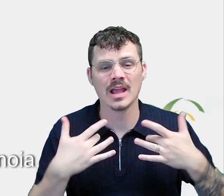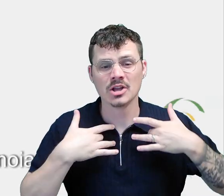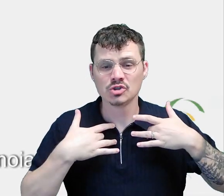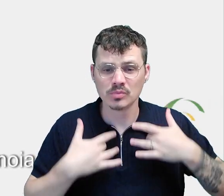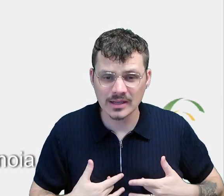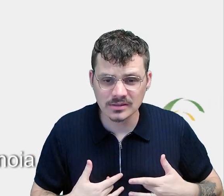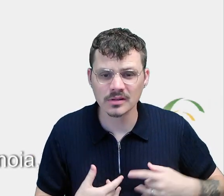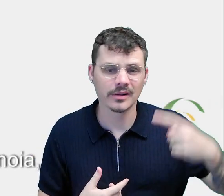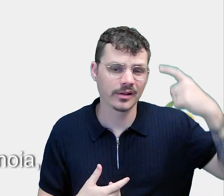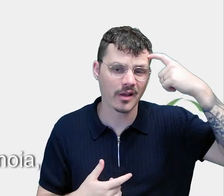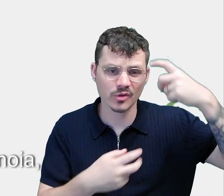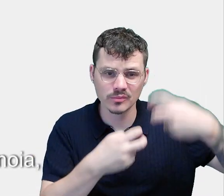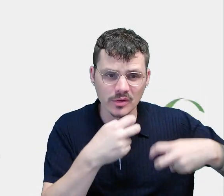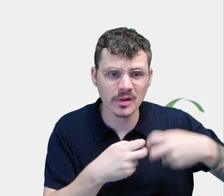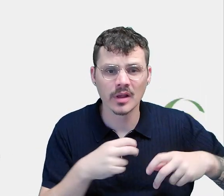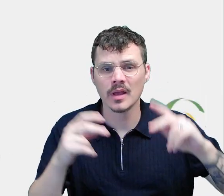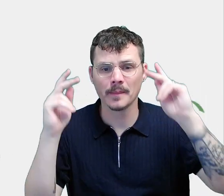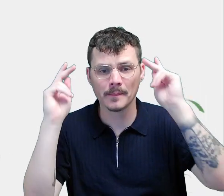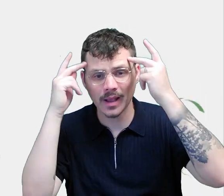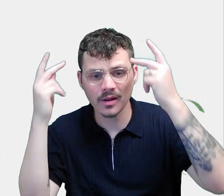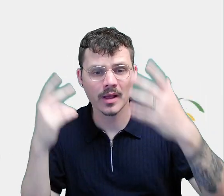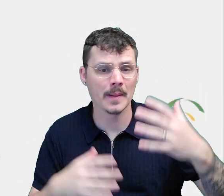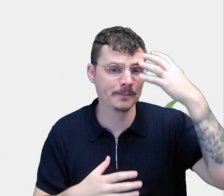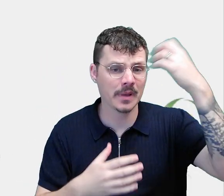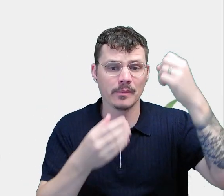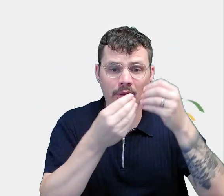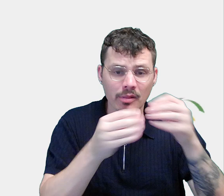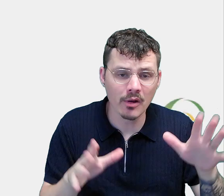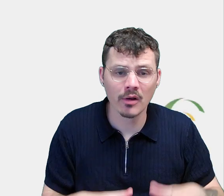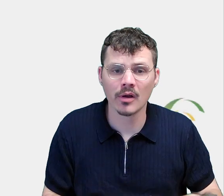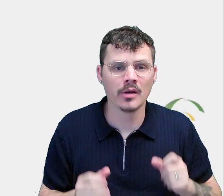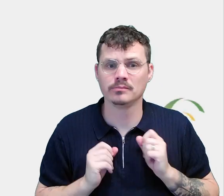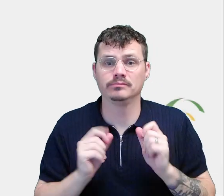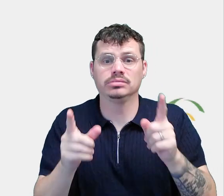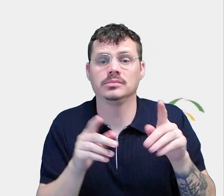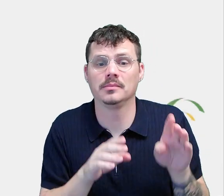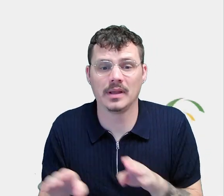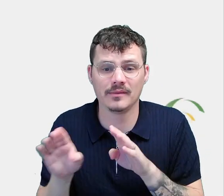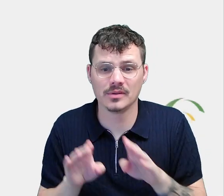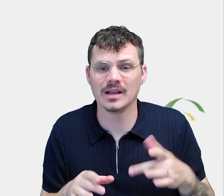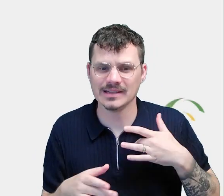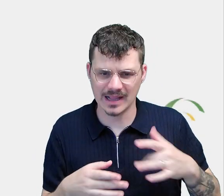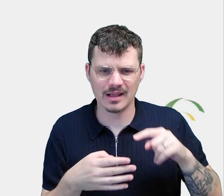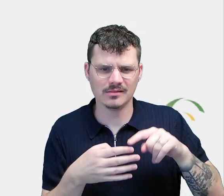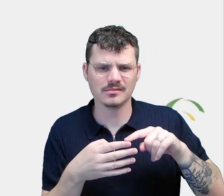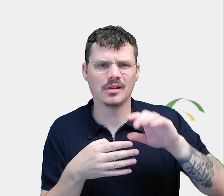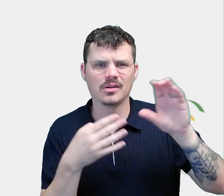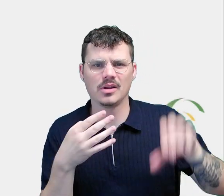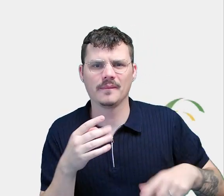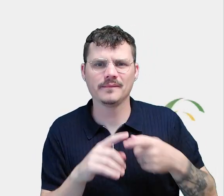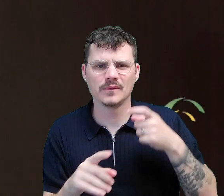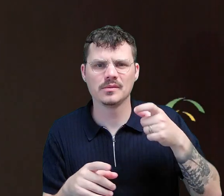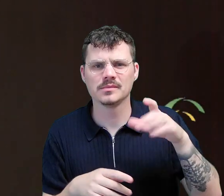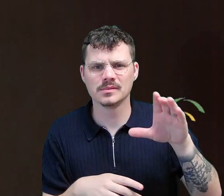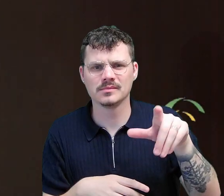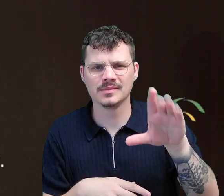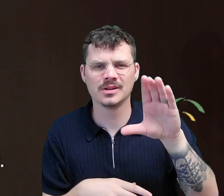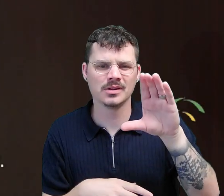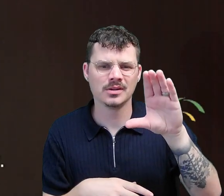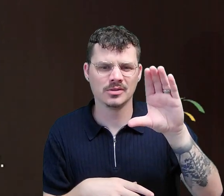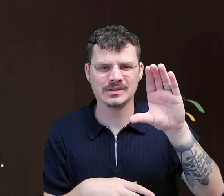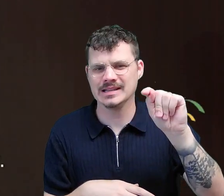depression, cognitive problems, paranoia, memory loss, impulsive behavior are the outcomes from chronic traumatic